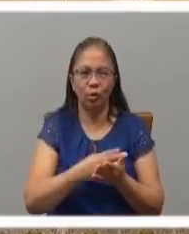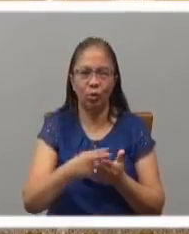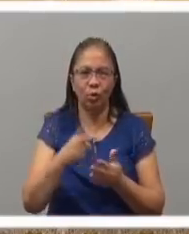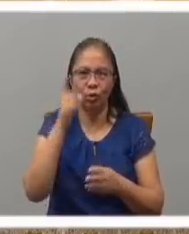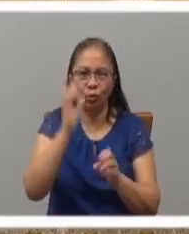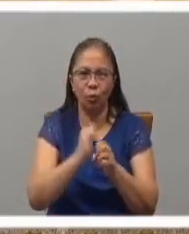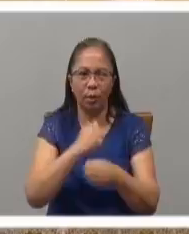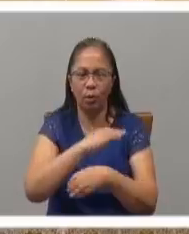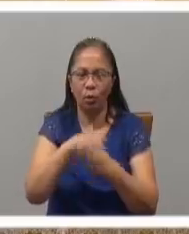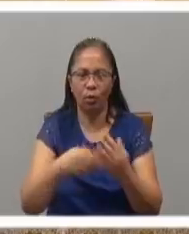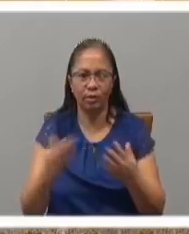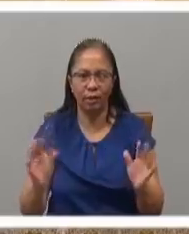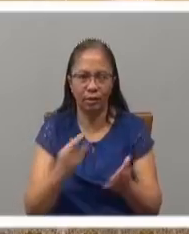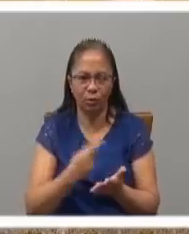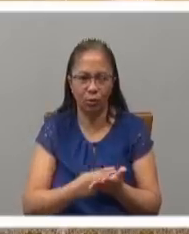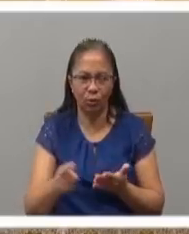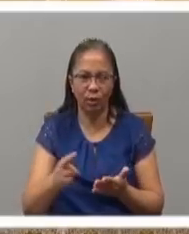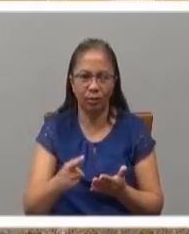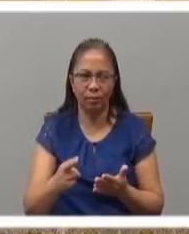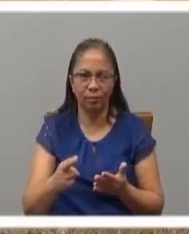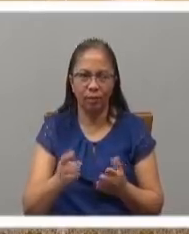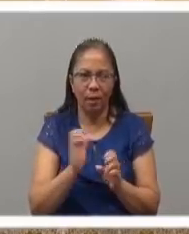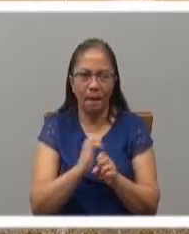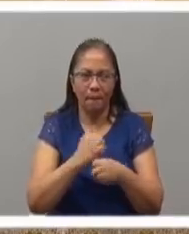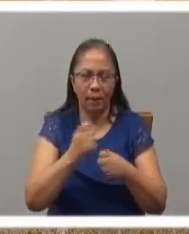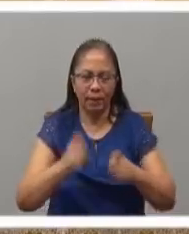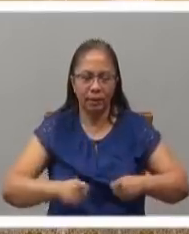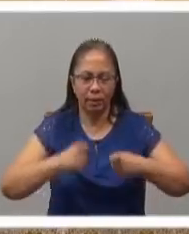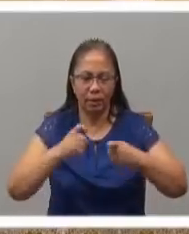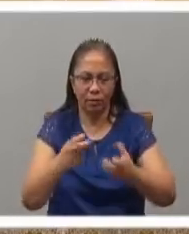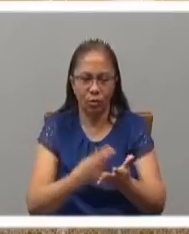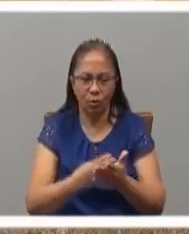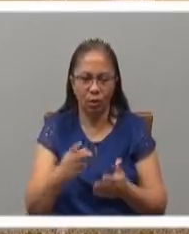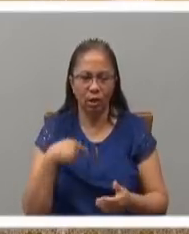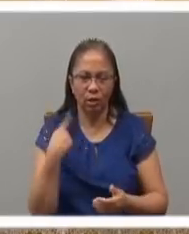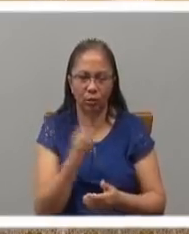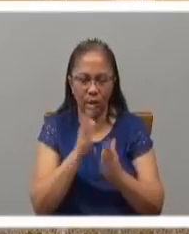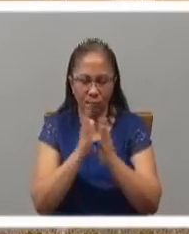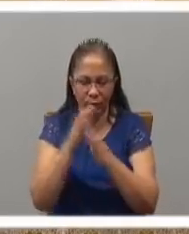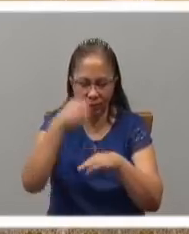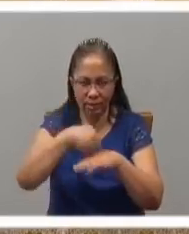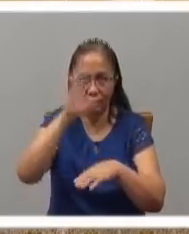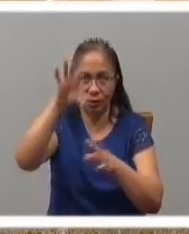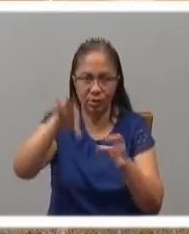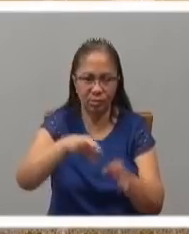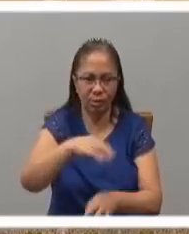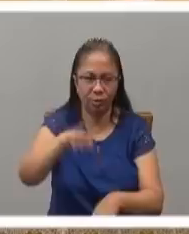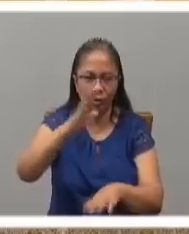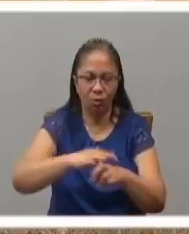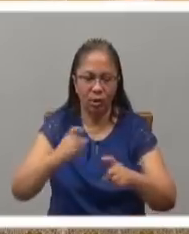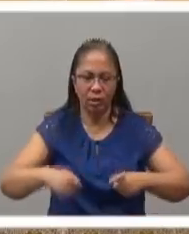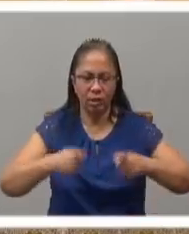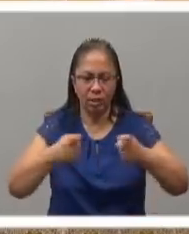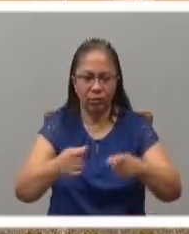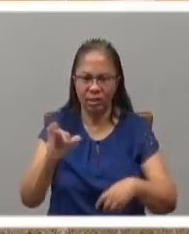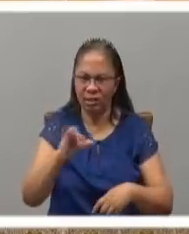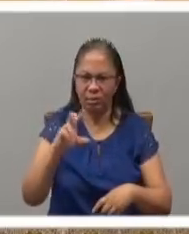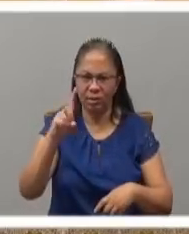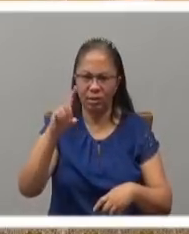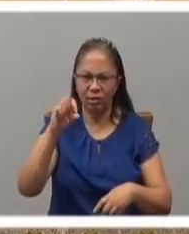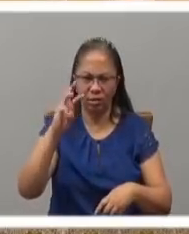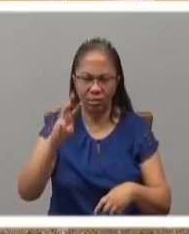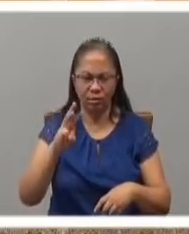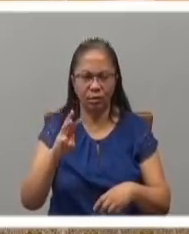The fount of all holiness. Make holy, therefore, these gifts, we pray, by sending down your Spirit upon them like the